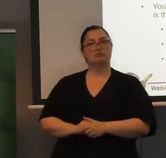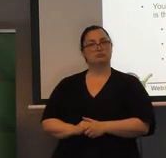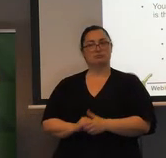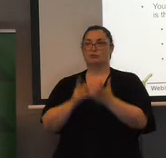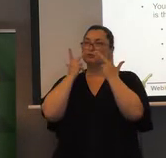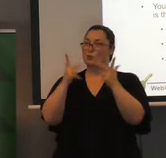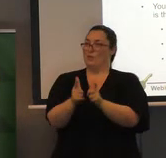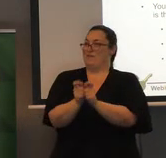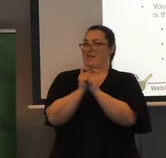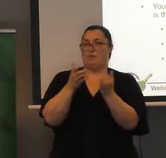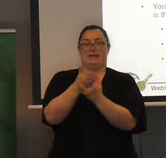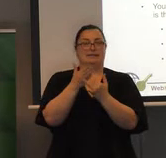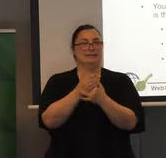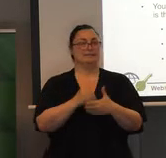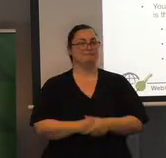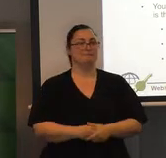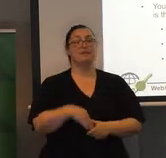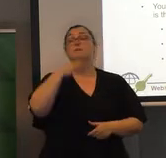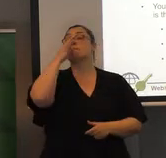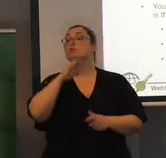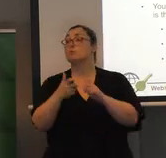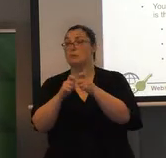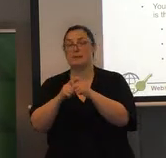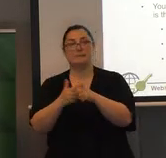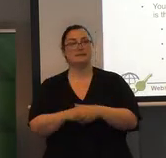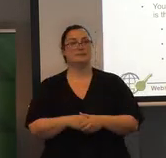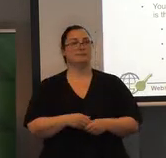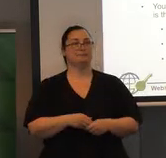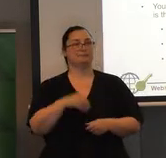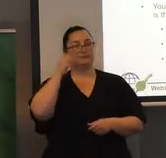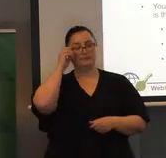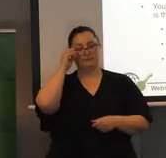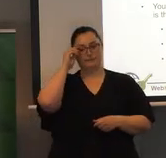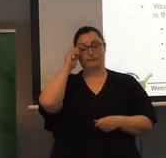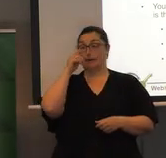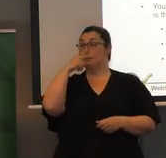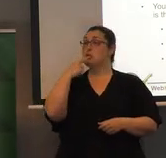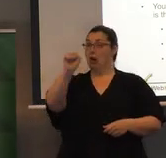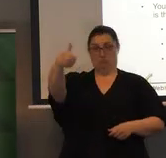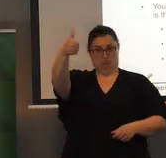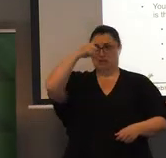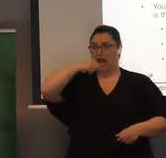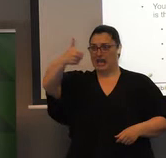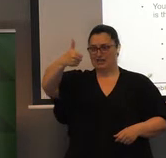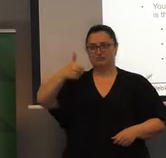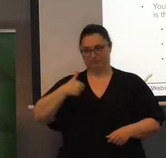accessibility? There's a few common pitfalls. One of them is people saying they can do things they